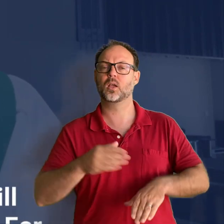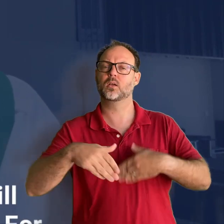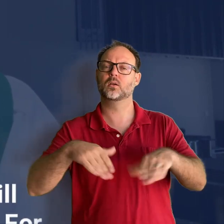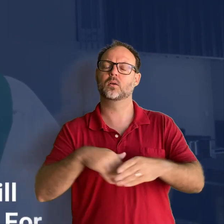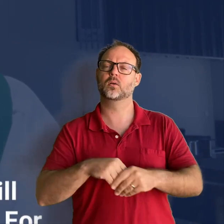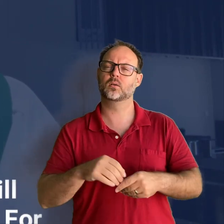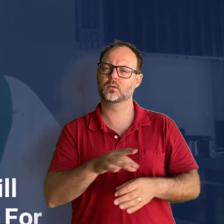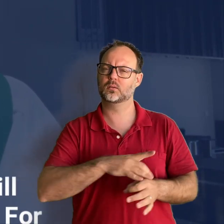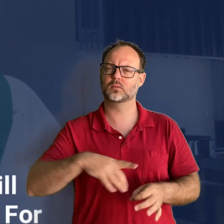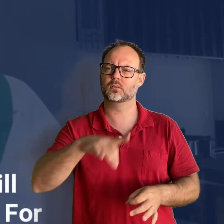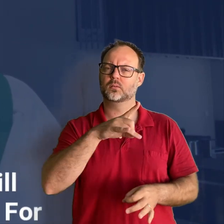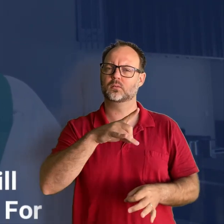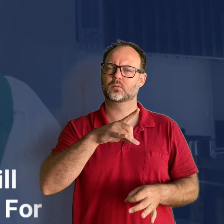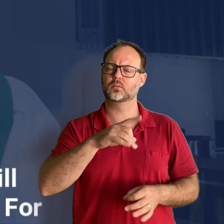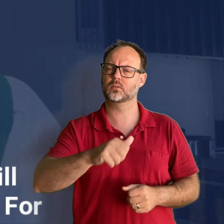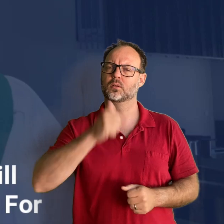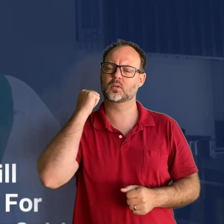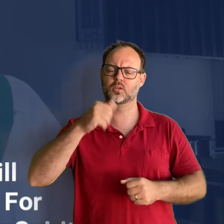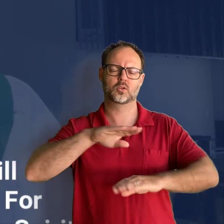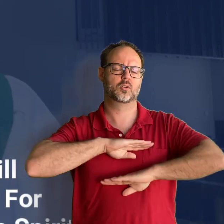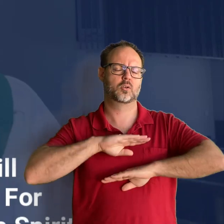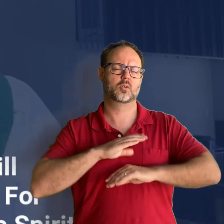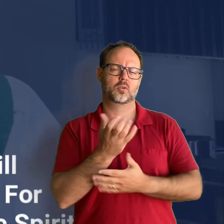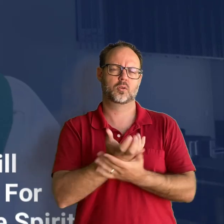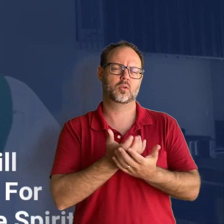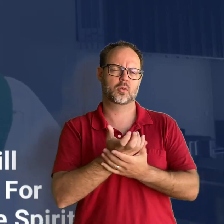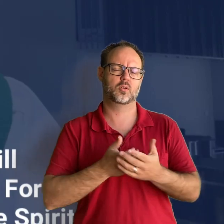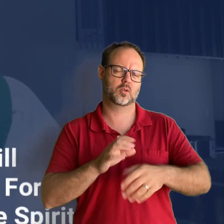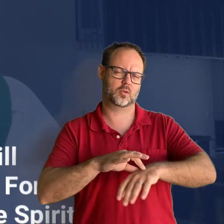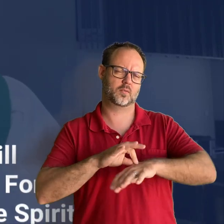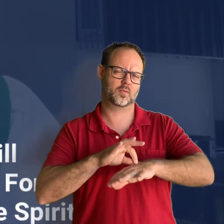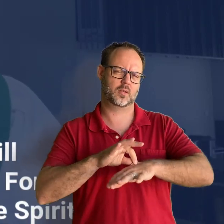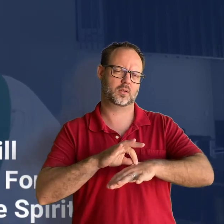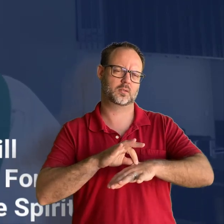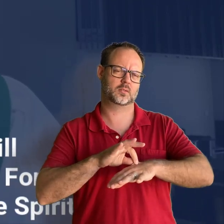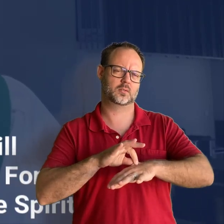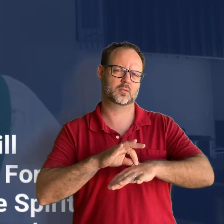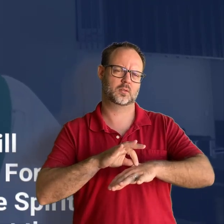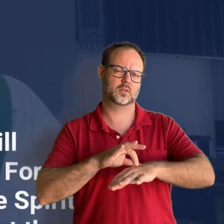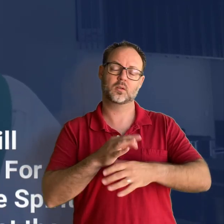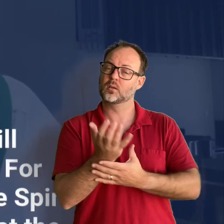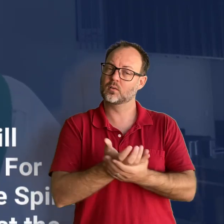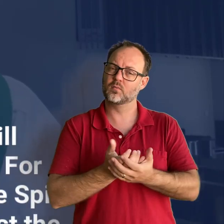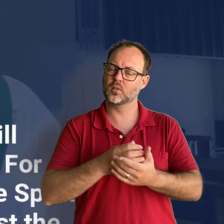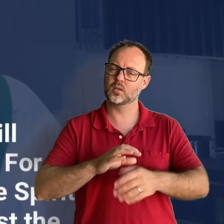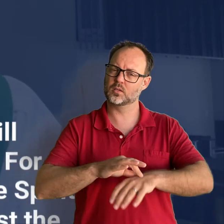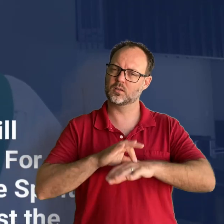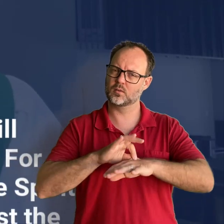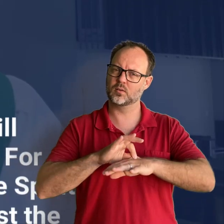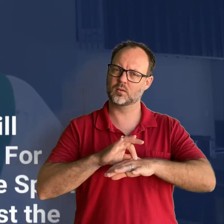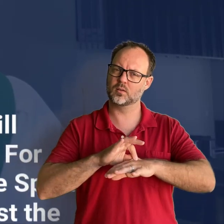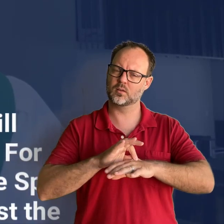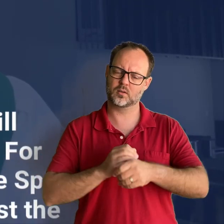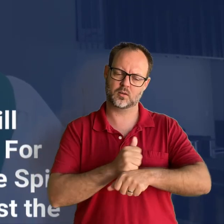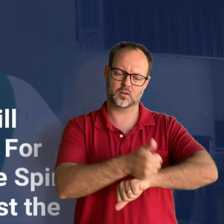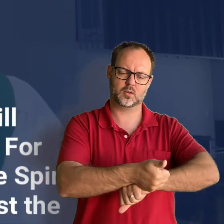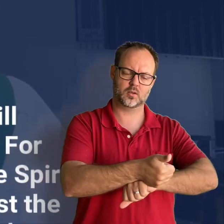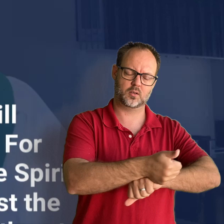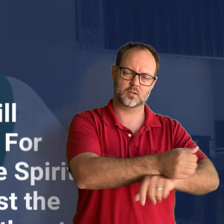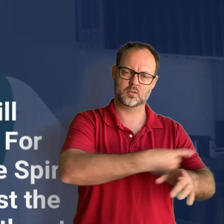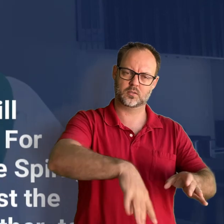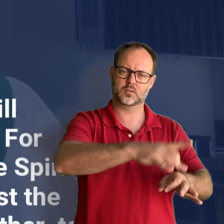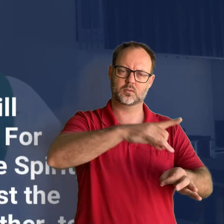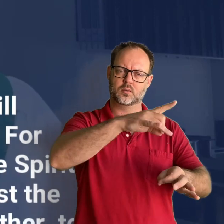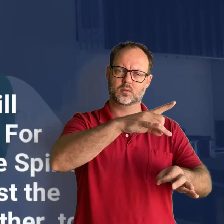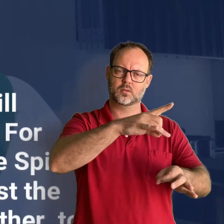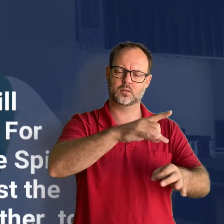walk in the Spirit, and you will not gratify the desires of the flesh. For the desires of the flesh are against the